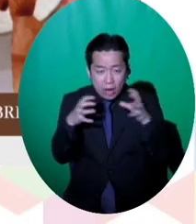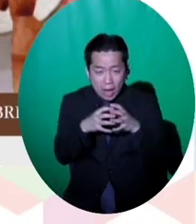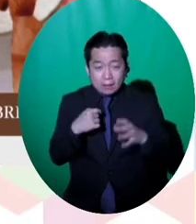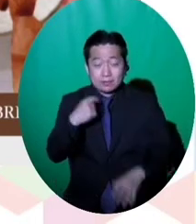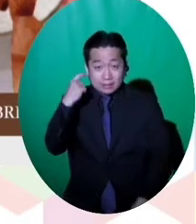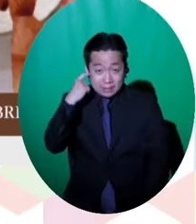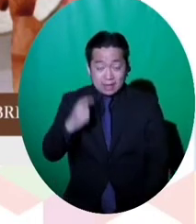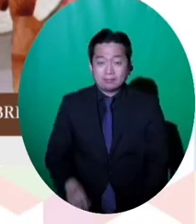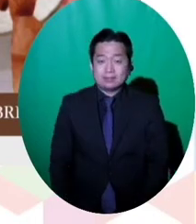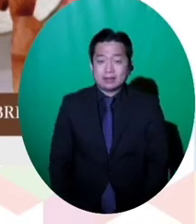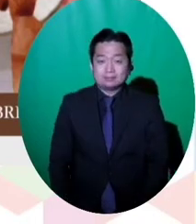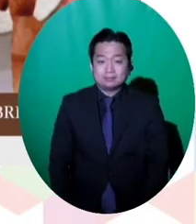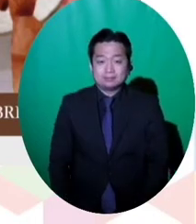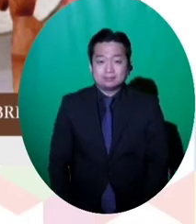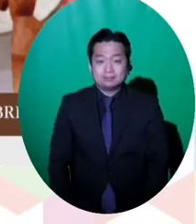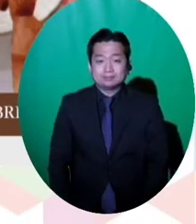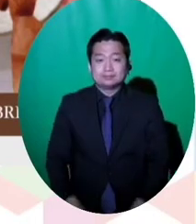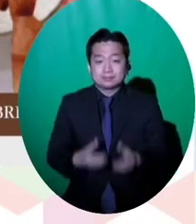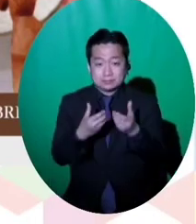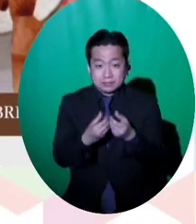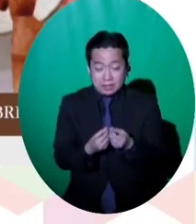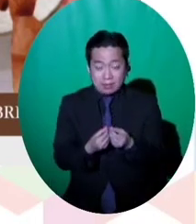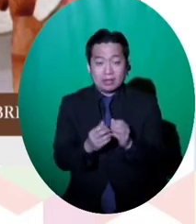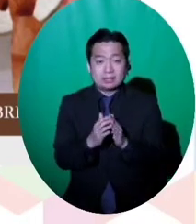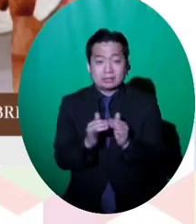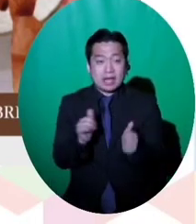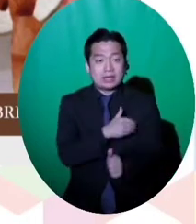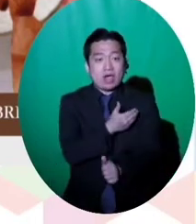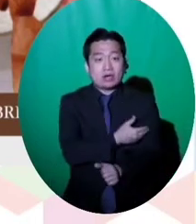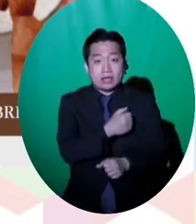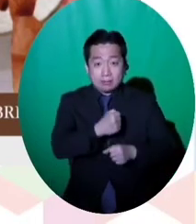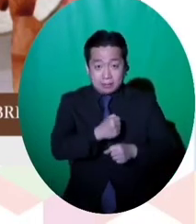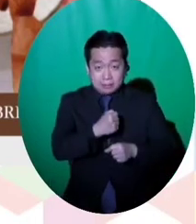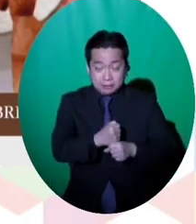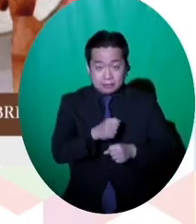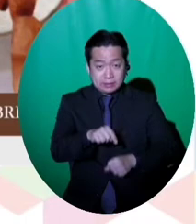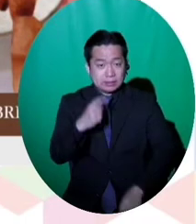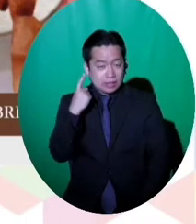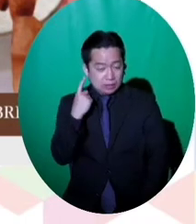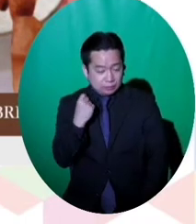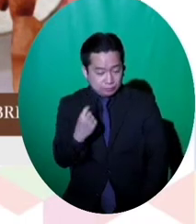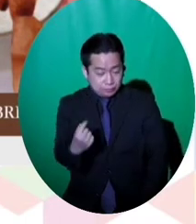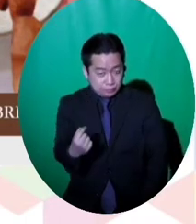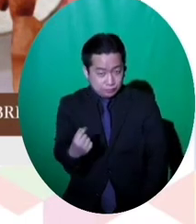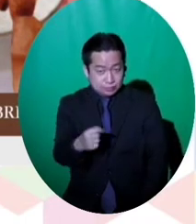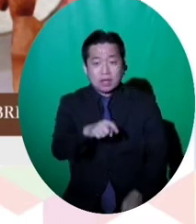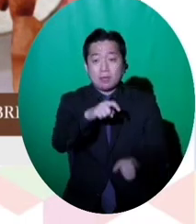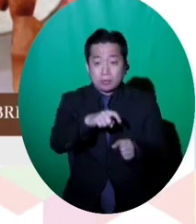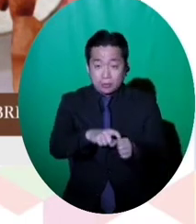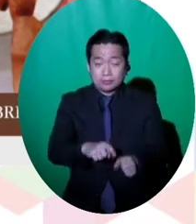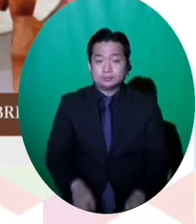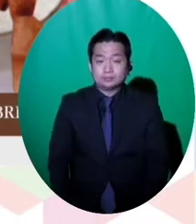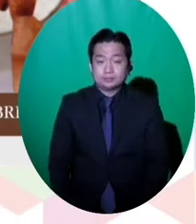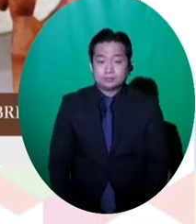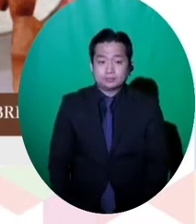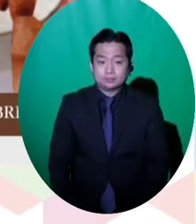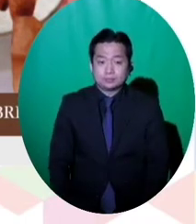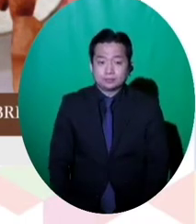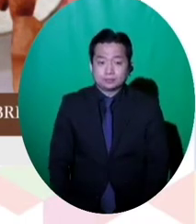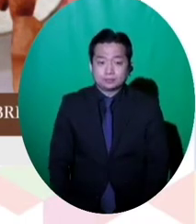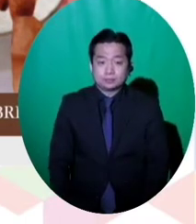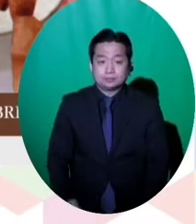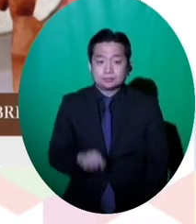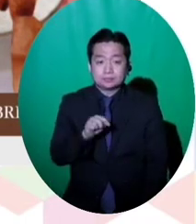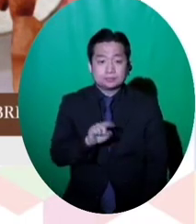capabilities. So it's very similar in some respects to the concept of human capital, but it's broader than